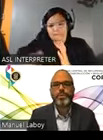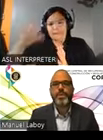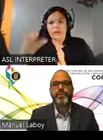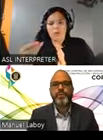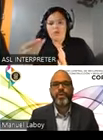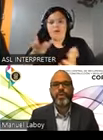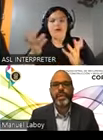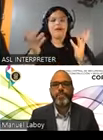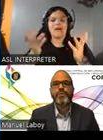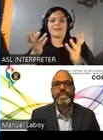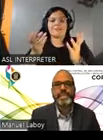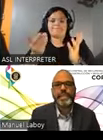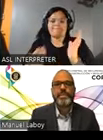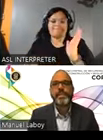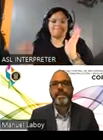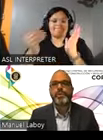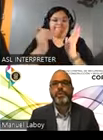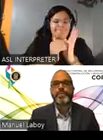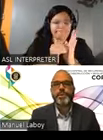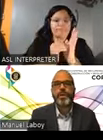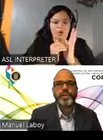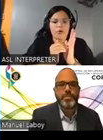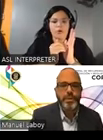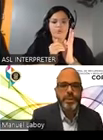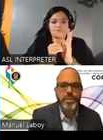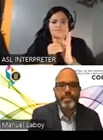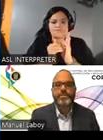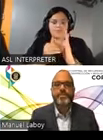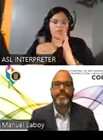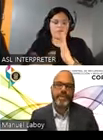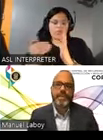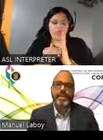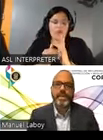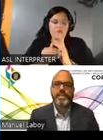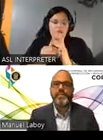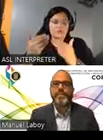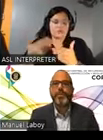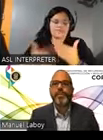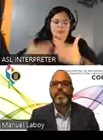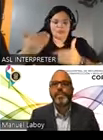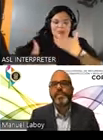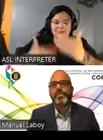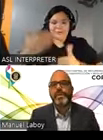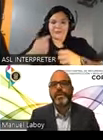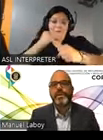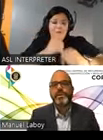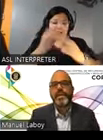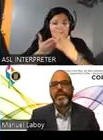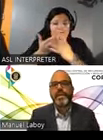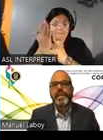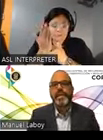to reconstruct a more resilient transmission and distribution system. This is very important